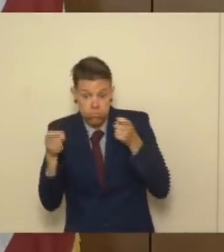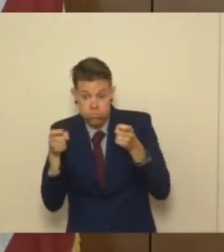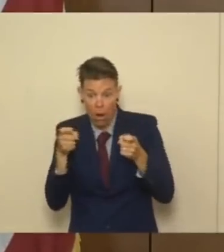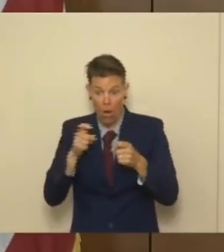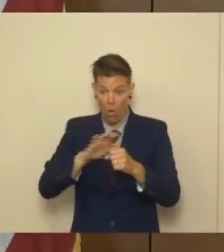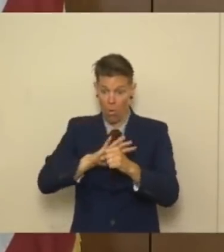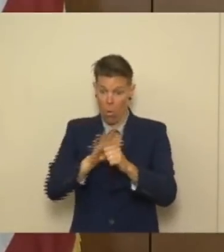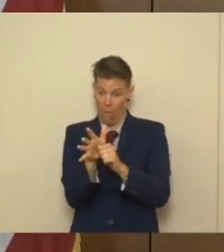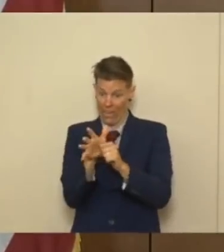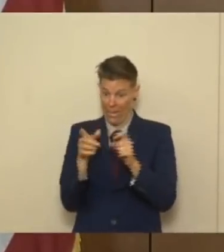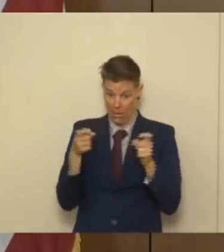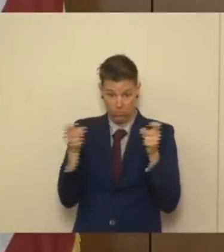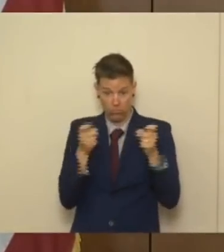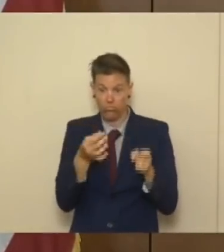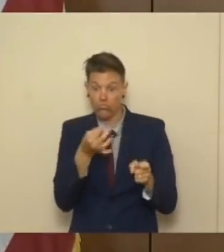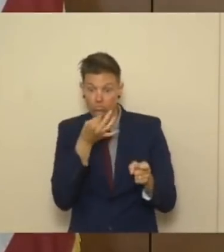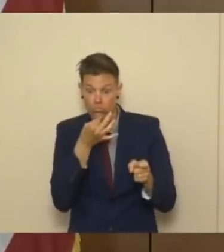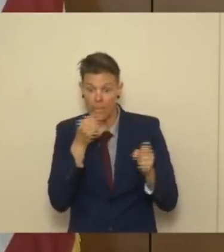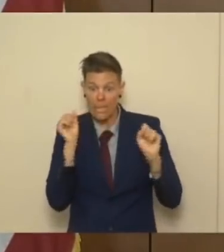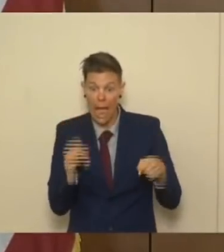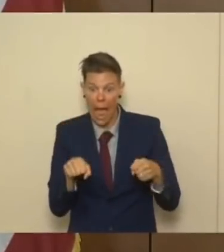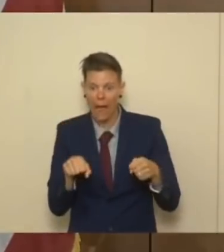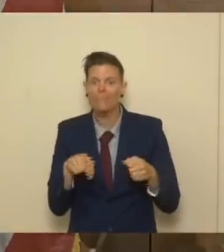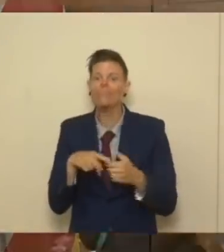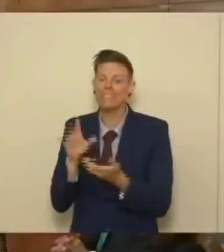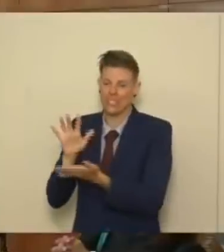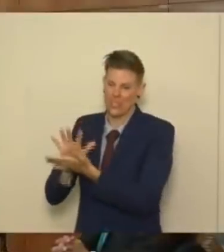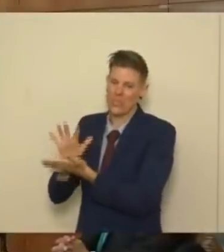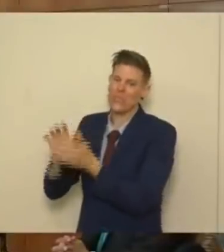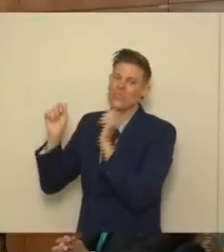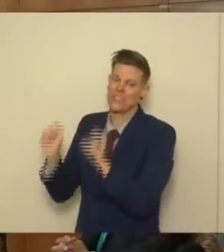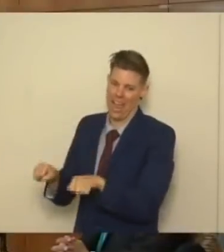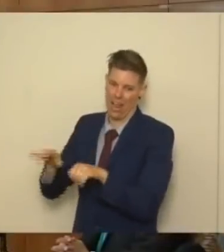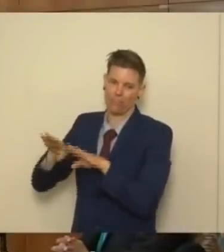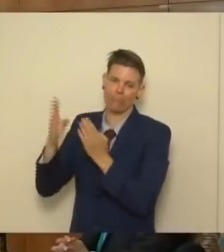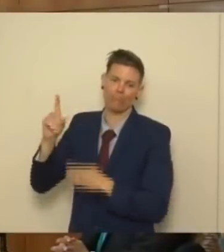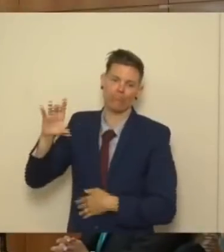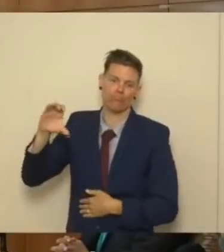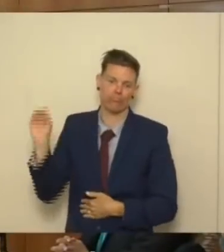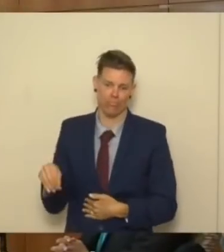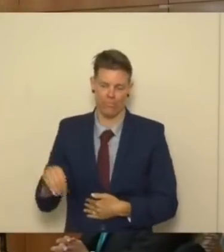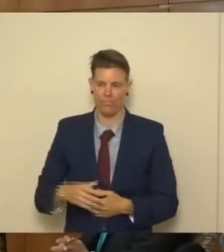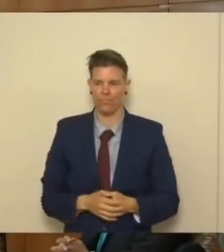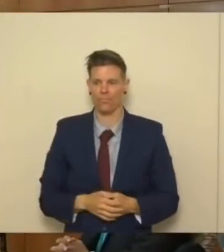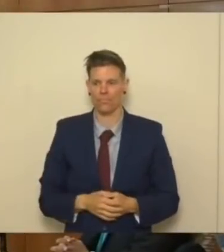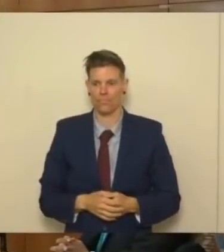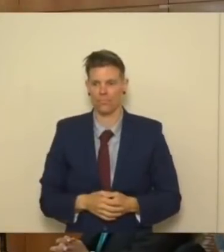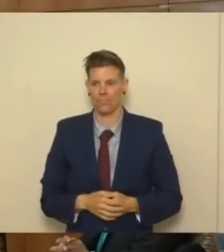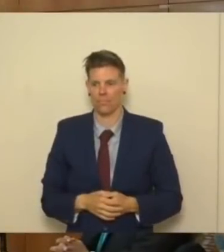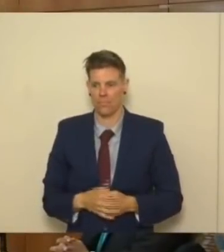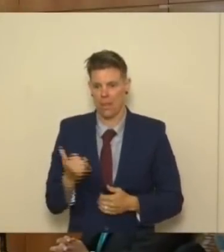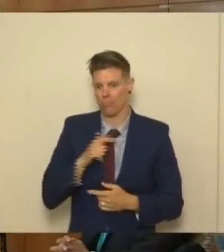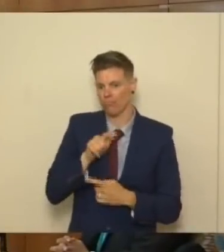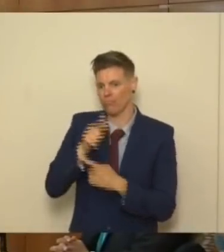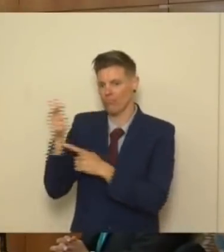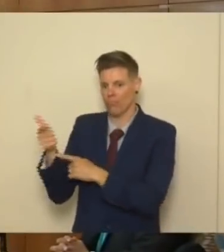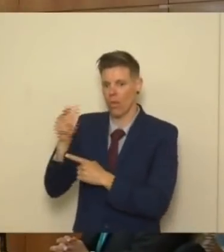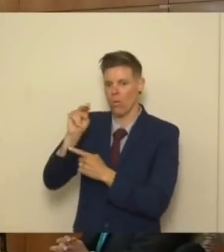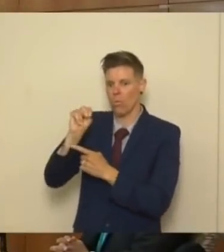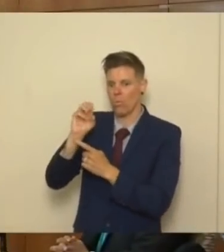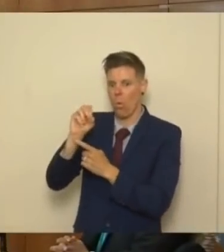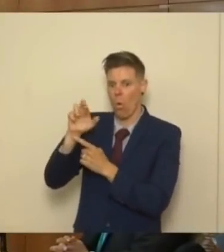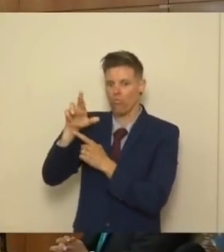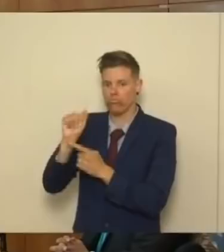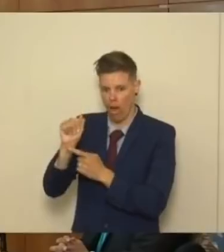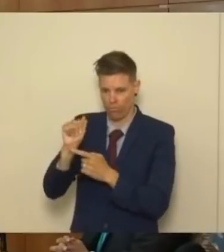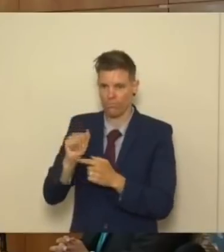attention. And Nora, we're ready to go. Thank you, Governor. All right, we are going to start with Julia